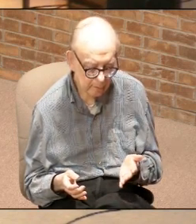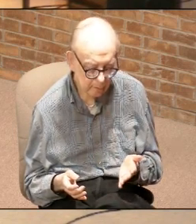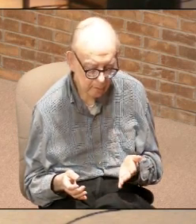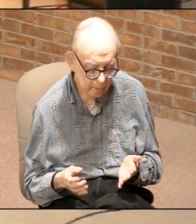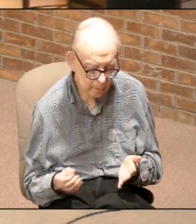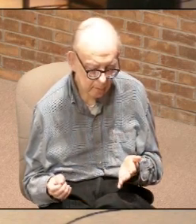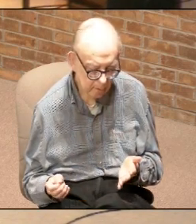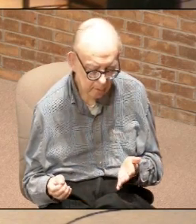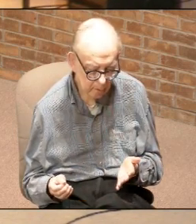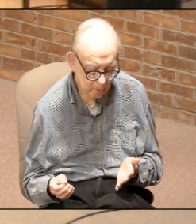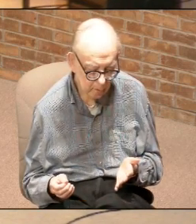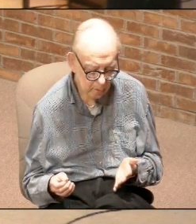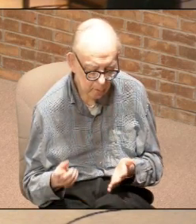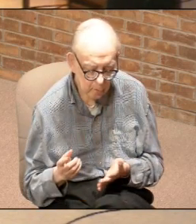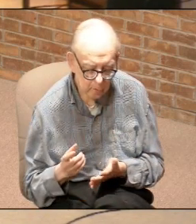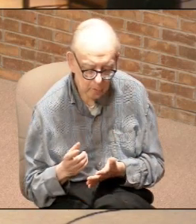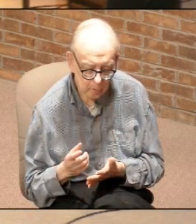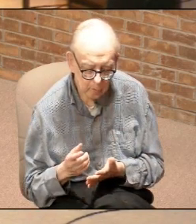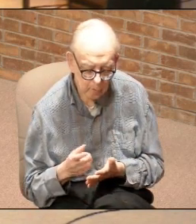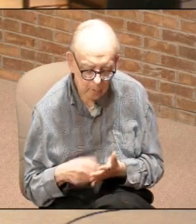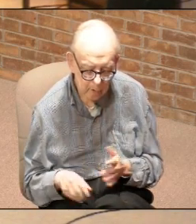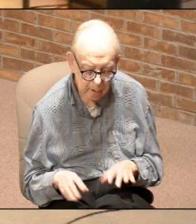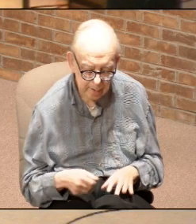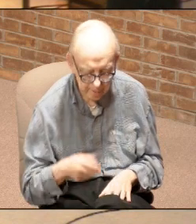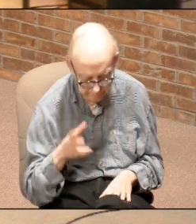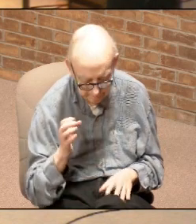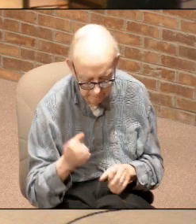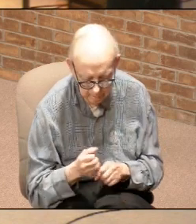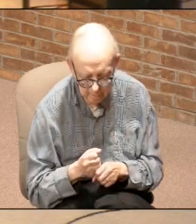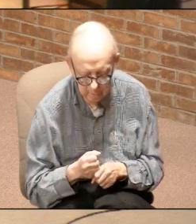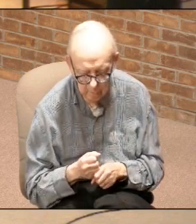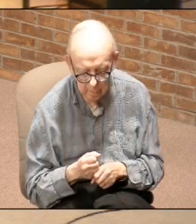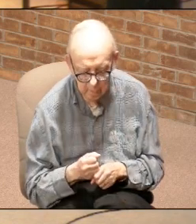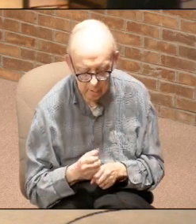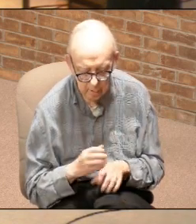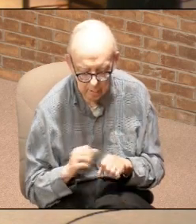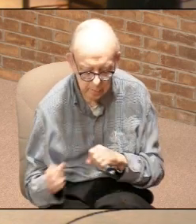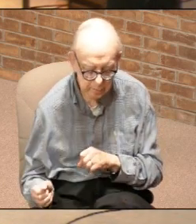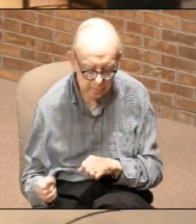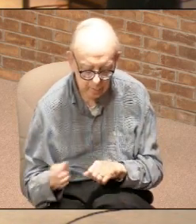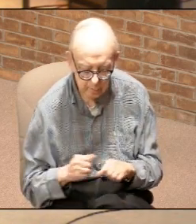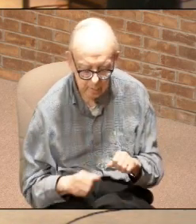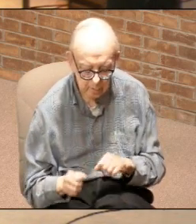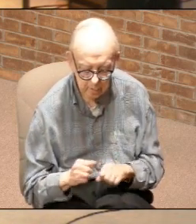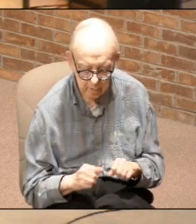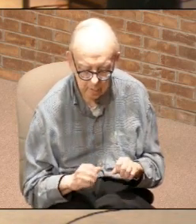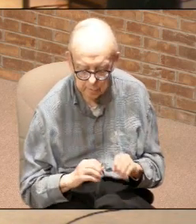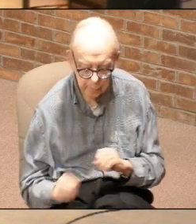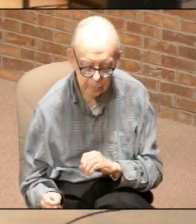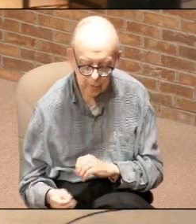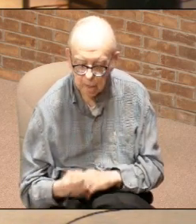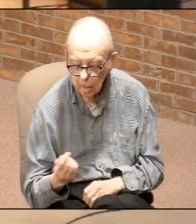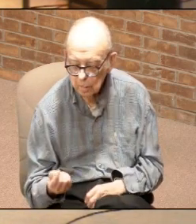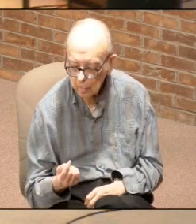or what does he gain if he takes and removes you from a fellowship and put you out by yourself